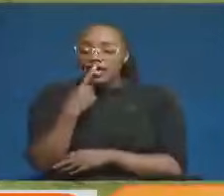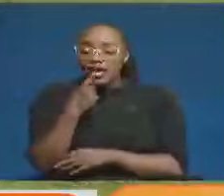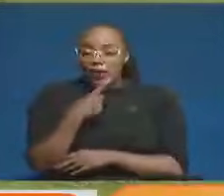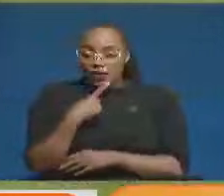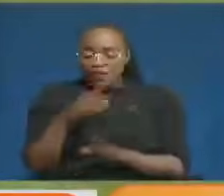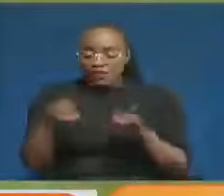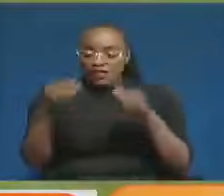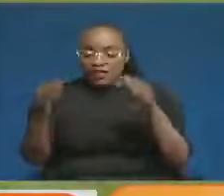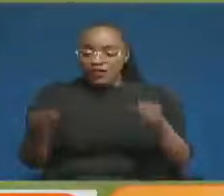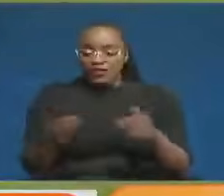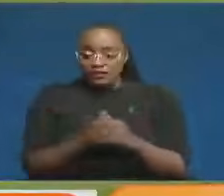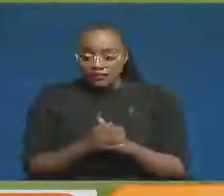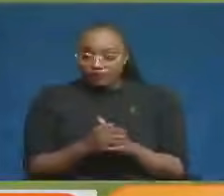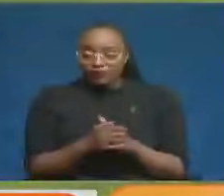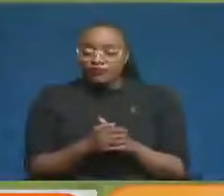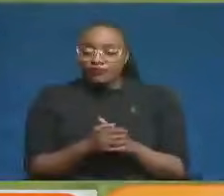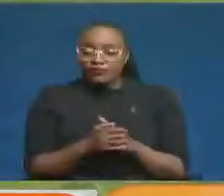administered.